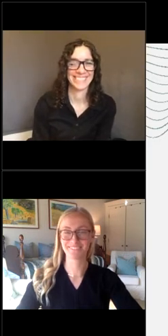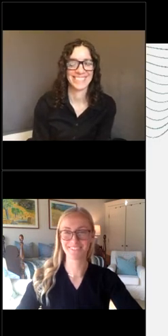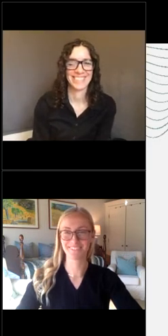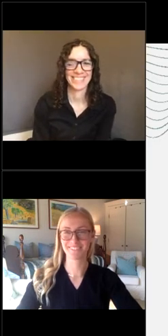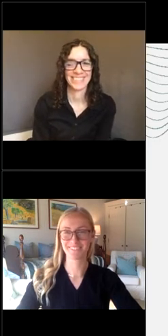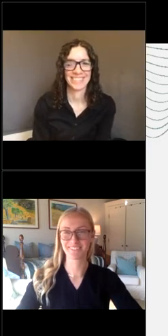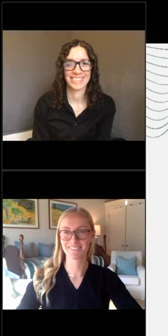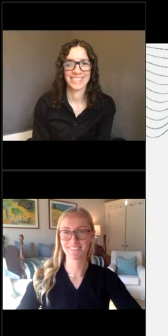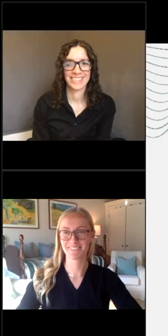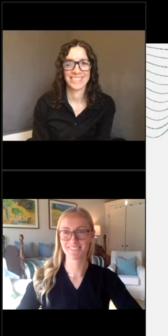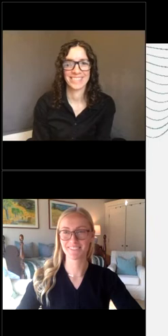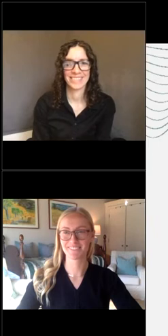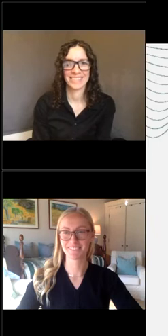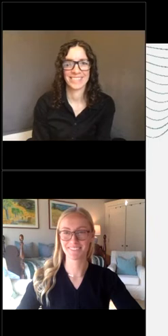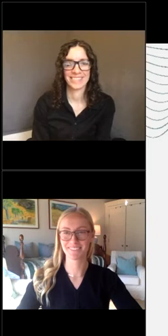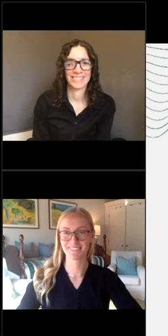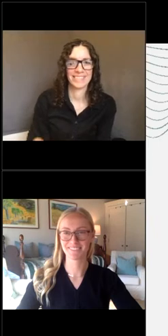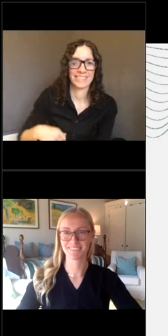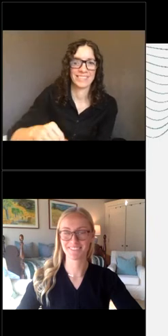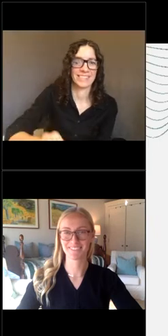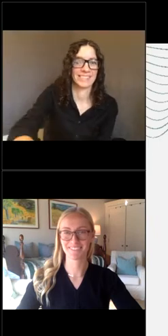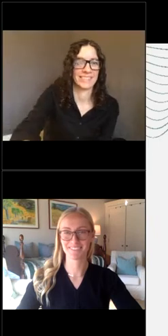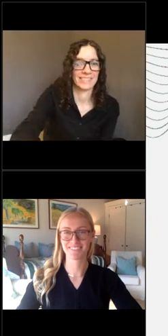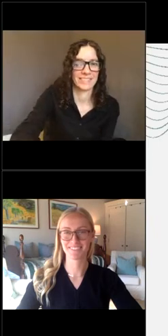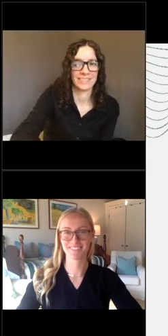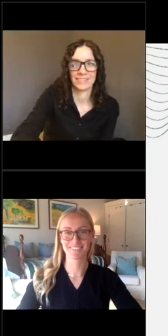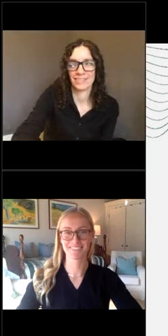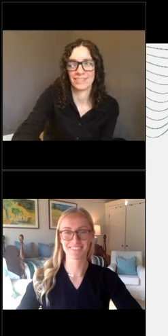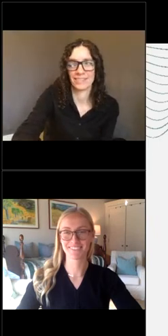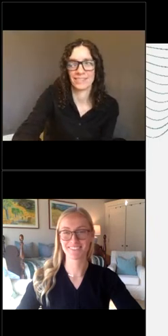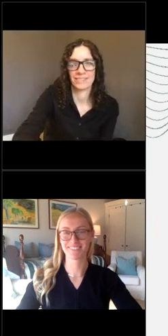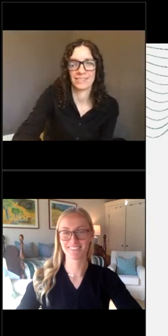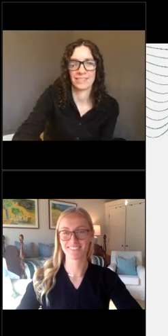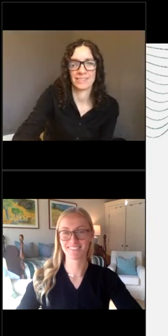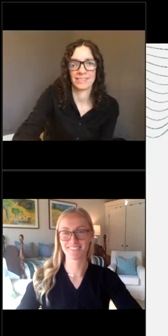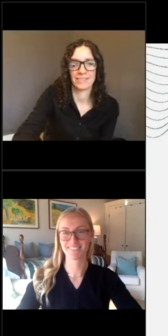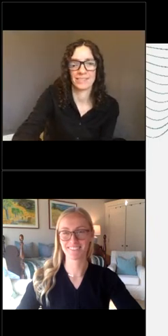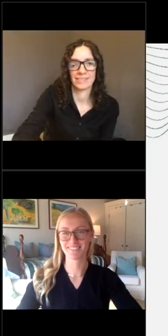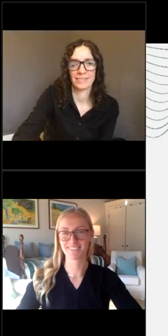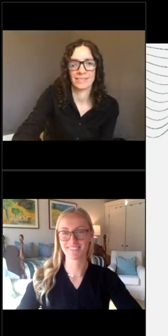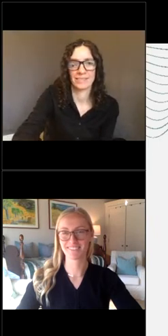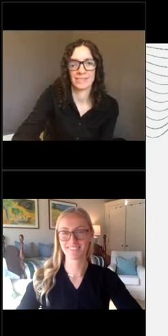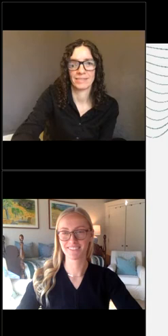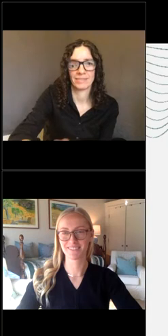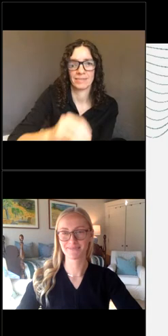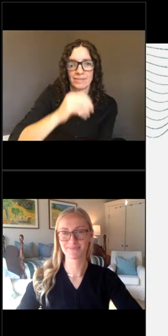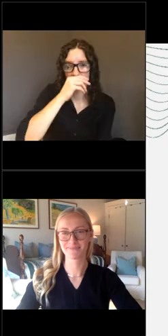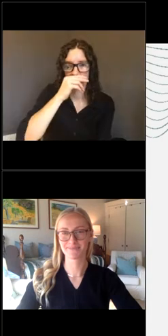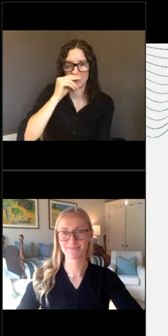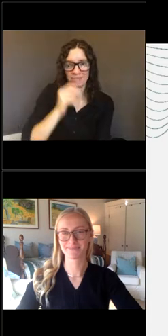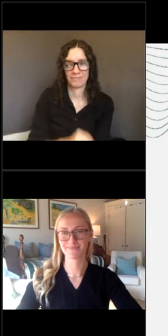it makes the slide even more stunning. Here we are talking about